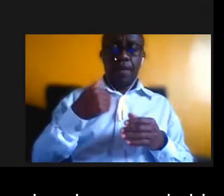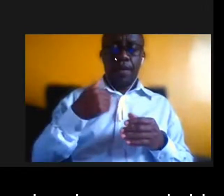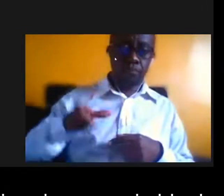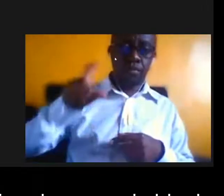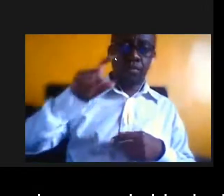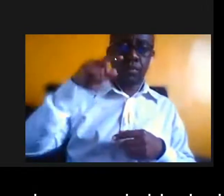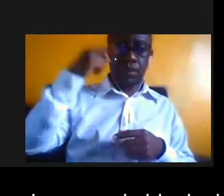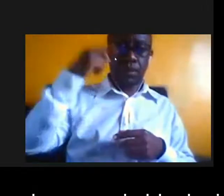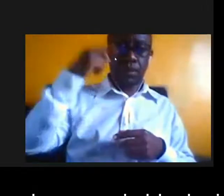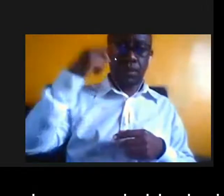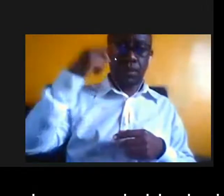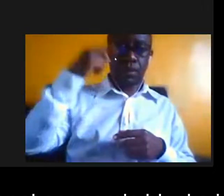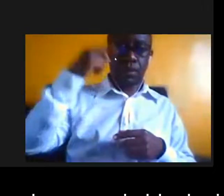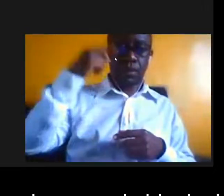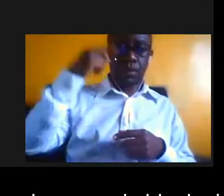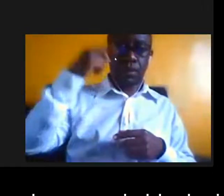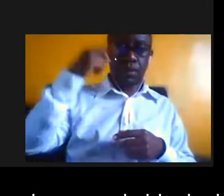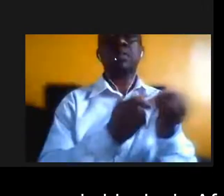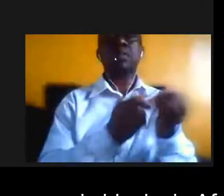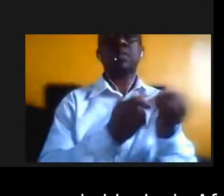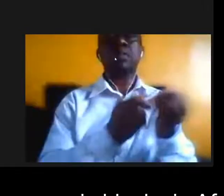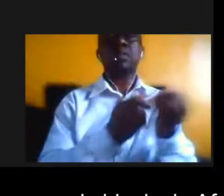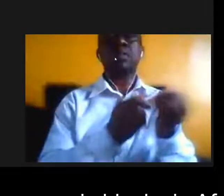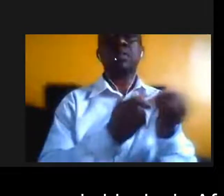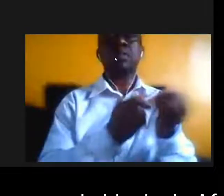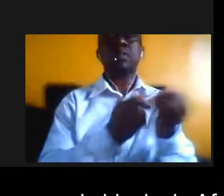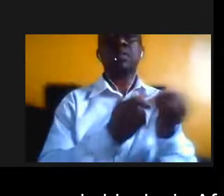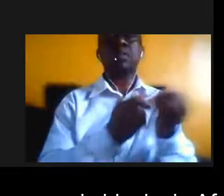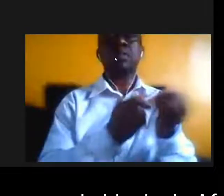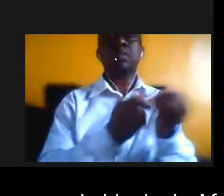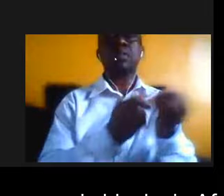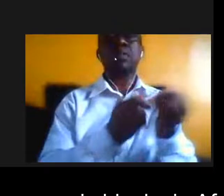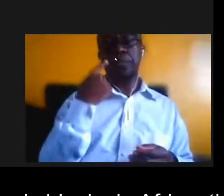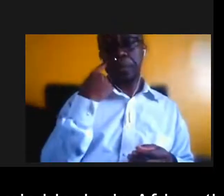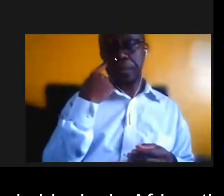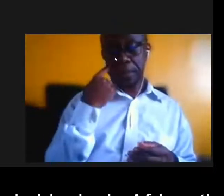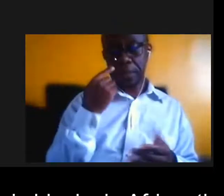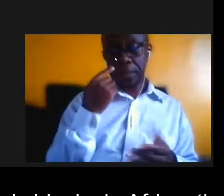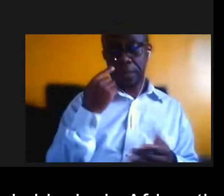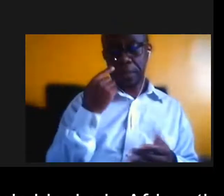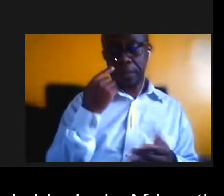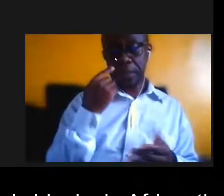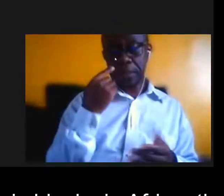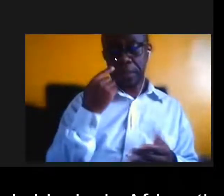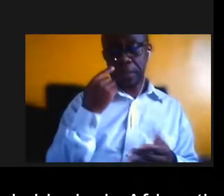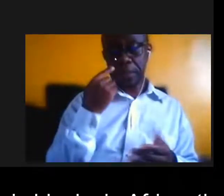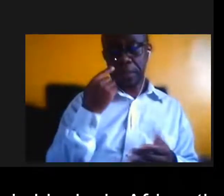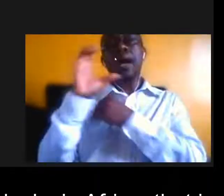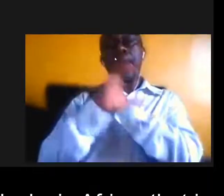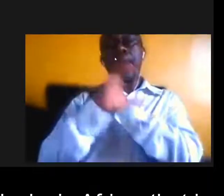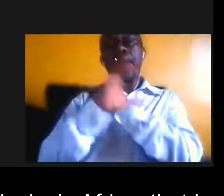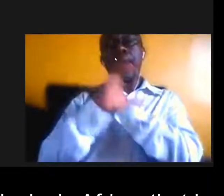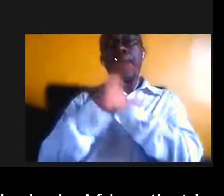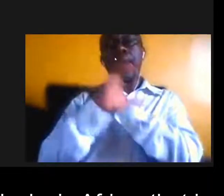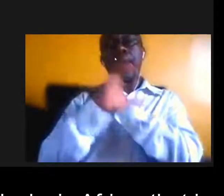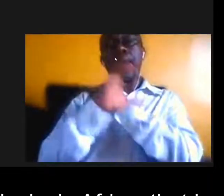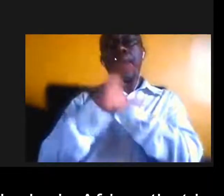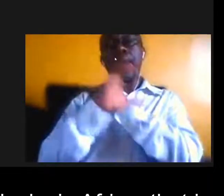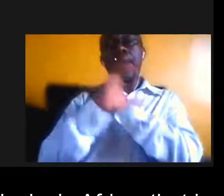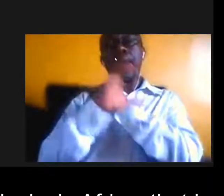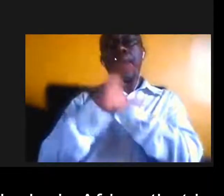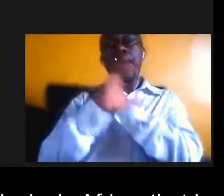internal trafficking. It's unique because you're in a lockdown, but you're still seeing trafficking happening and all that, and definitely children